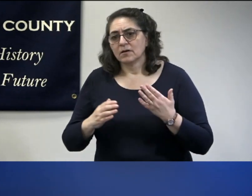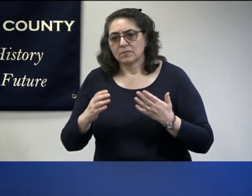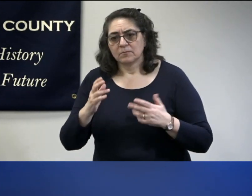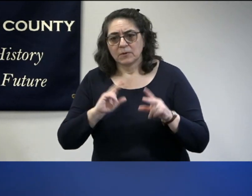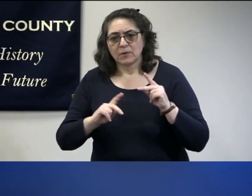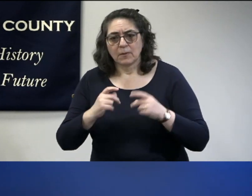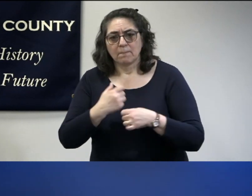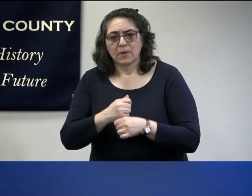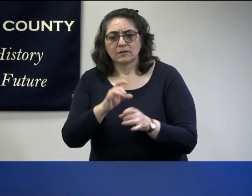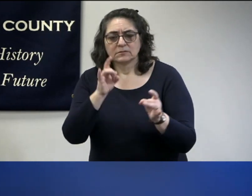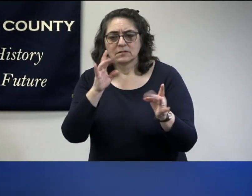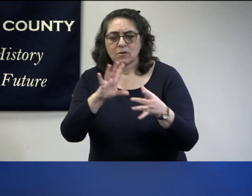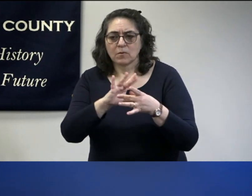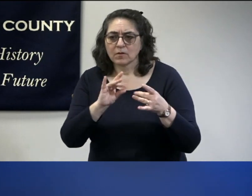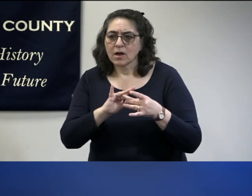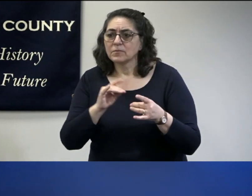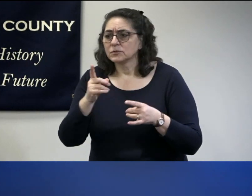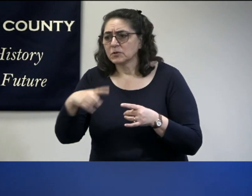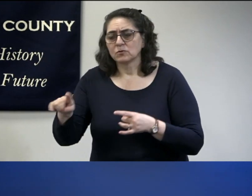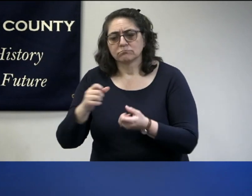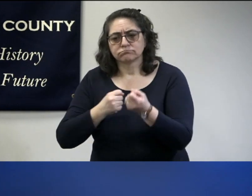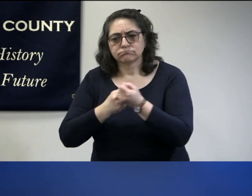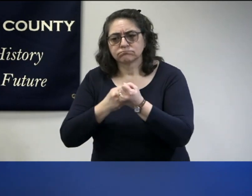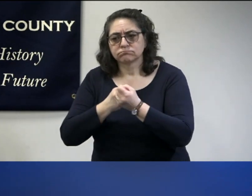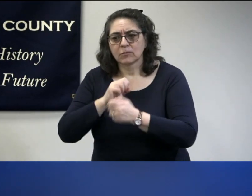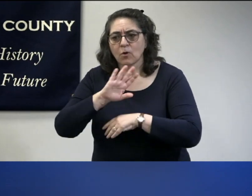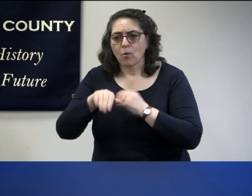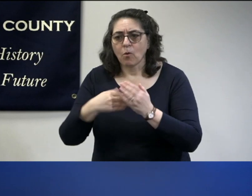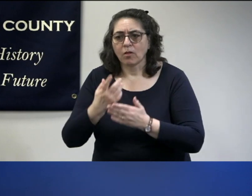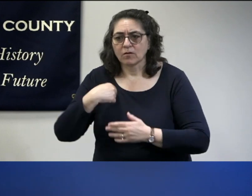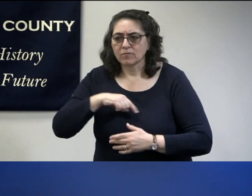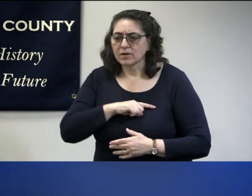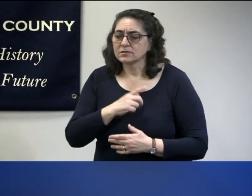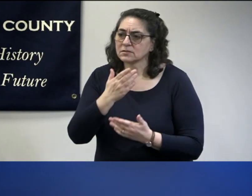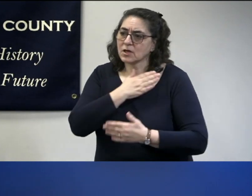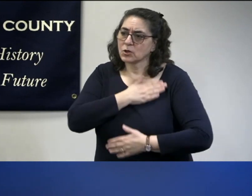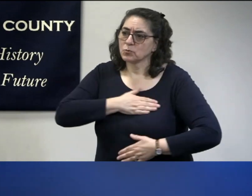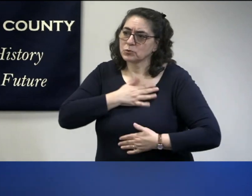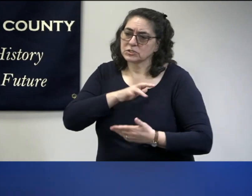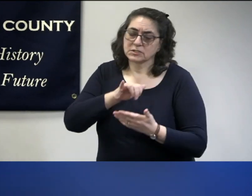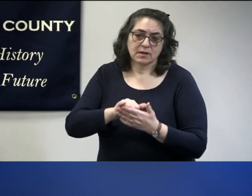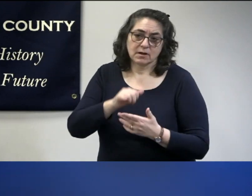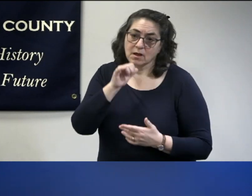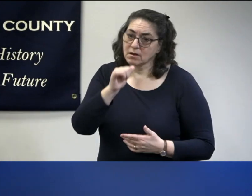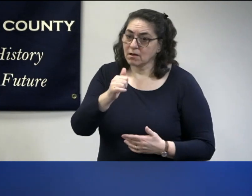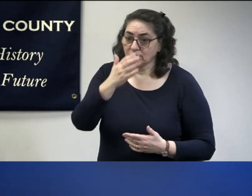there for all of us, and I really do appreciate it, and I will not forget it.